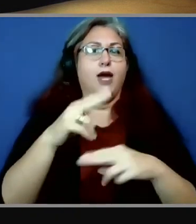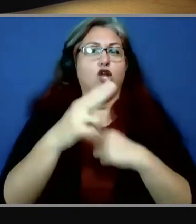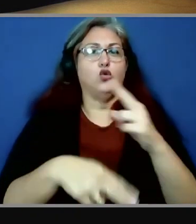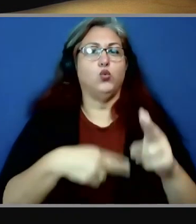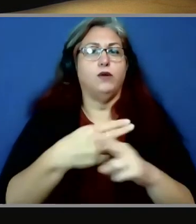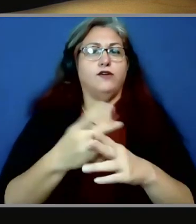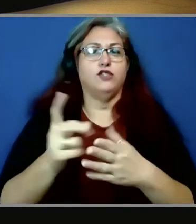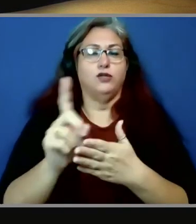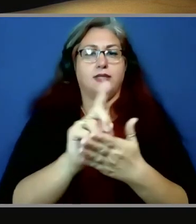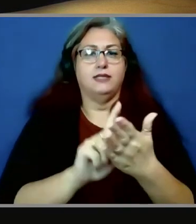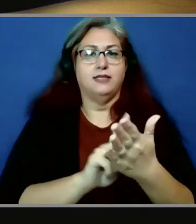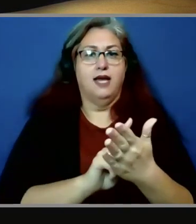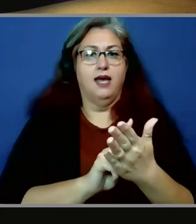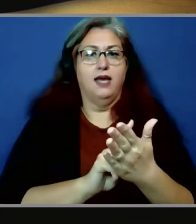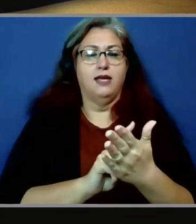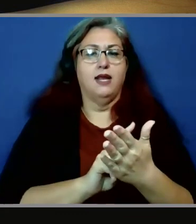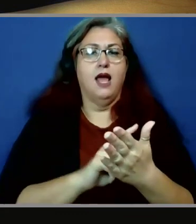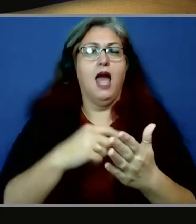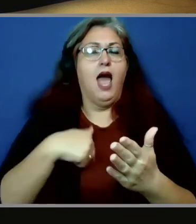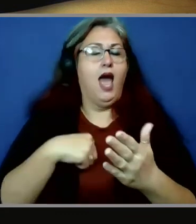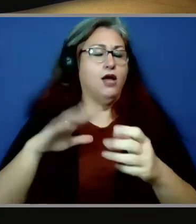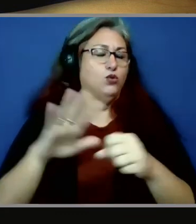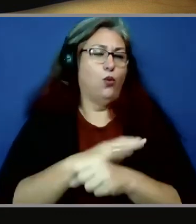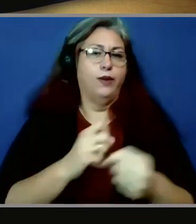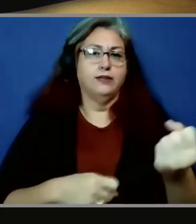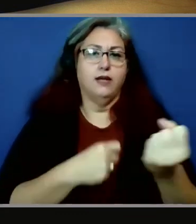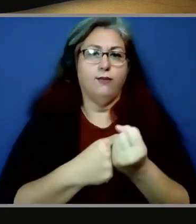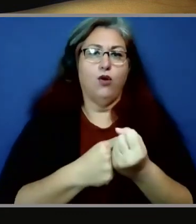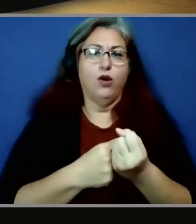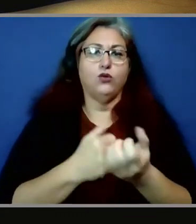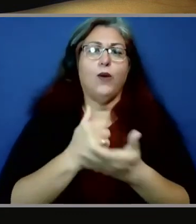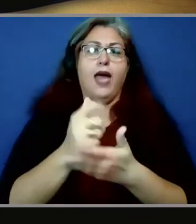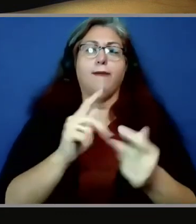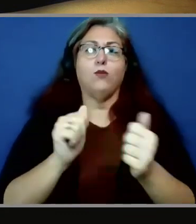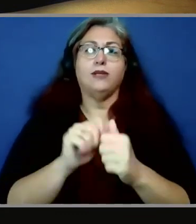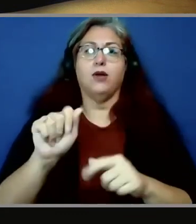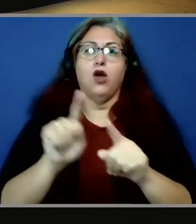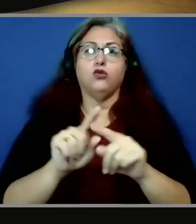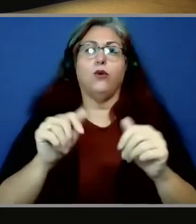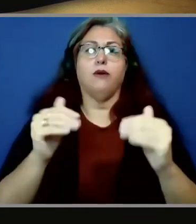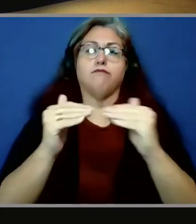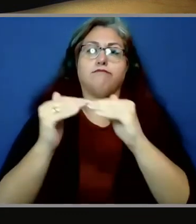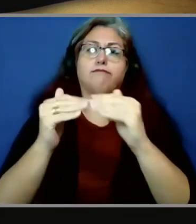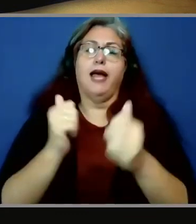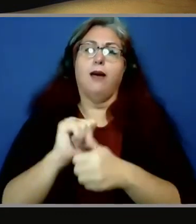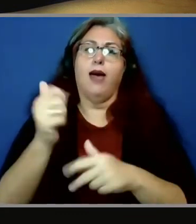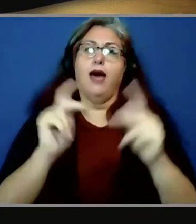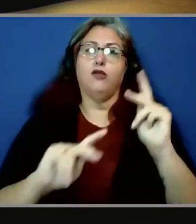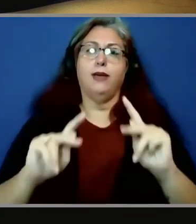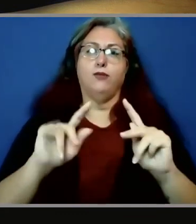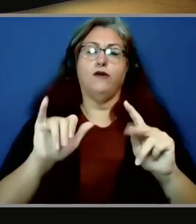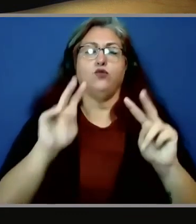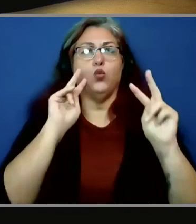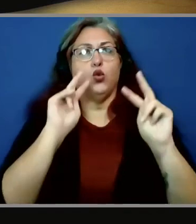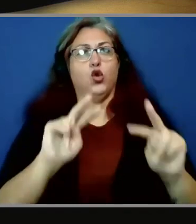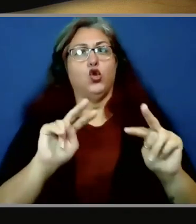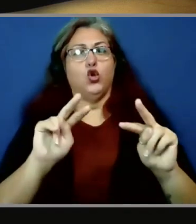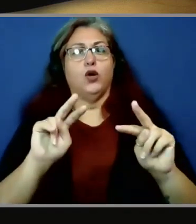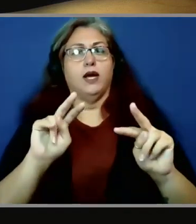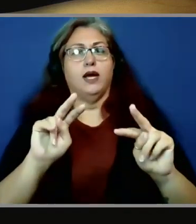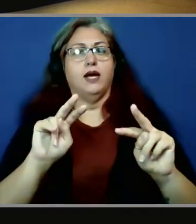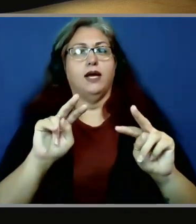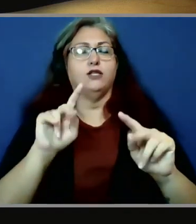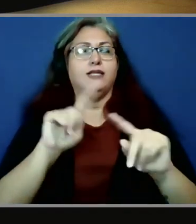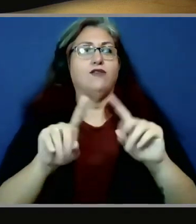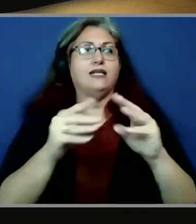design, how much I'm a supporter of it. The things that help people with disabilities also help everyone else. I think it's a great way to look at things and look at